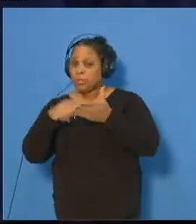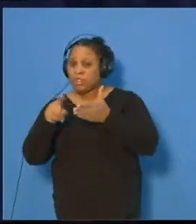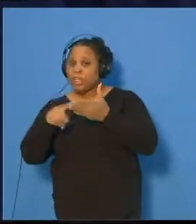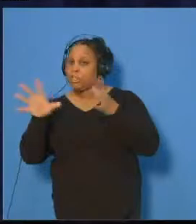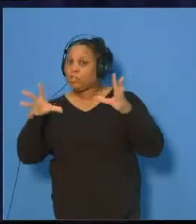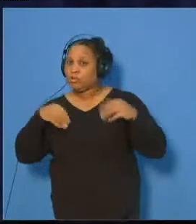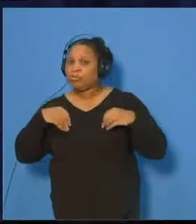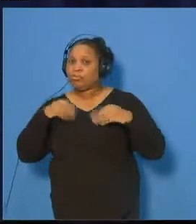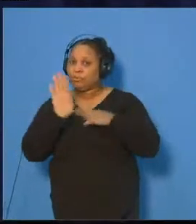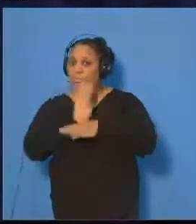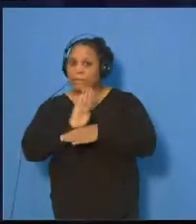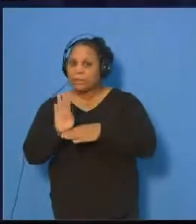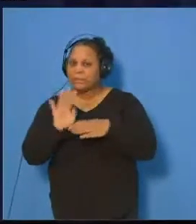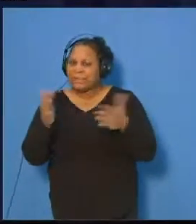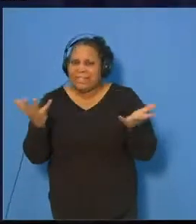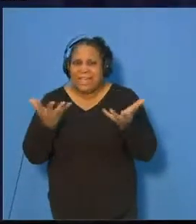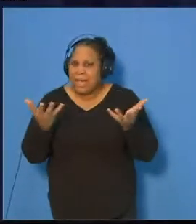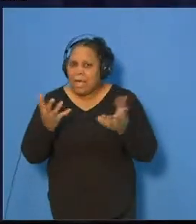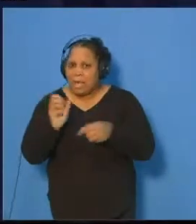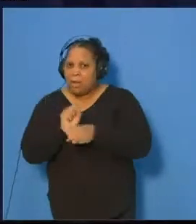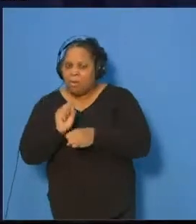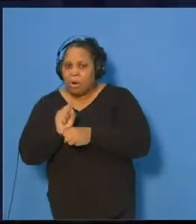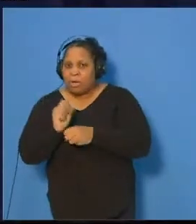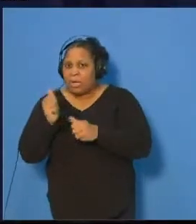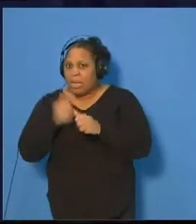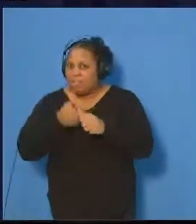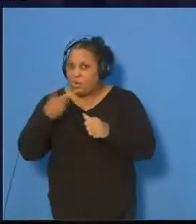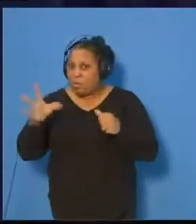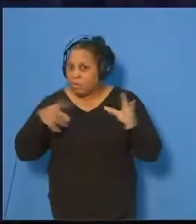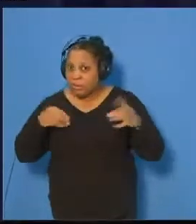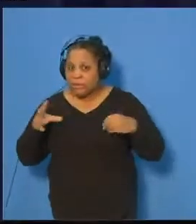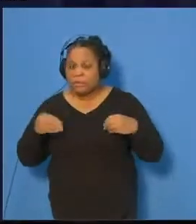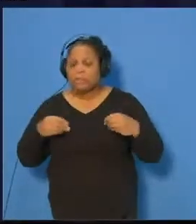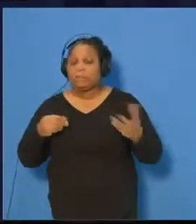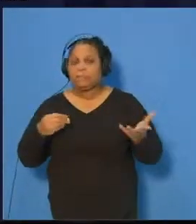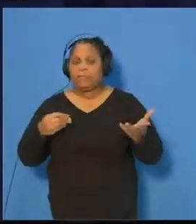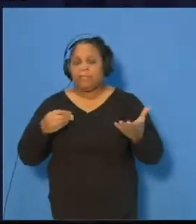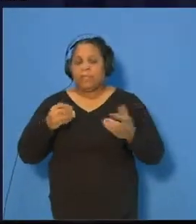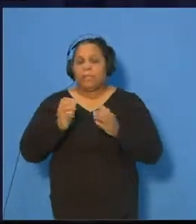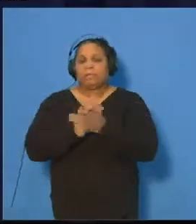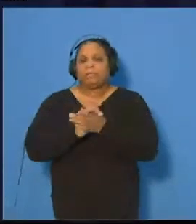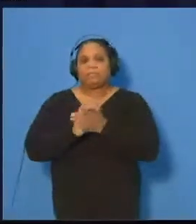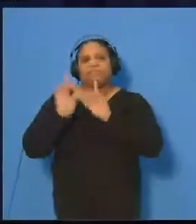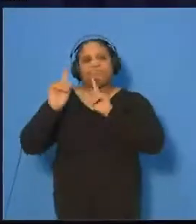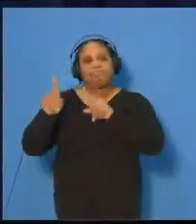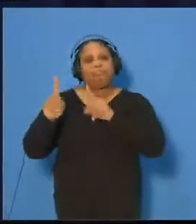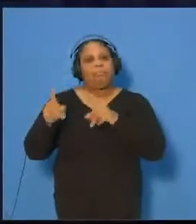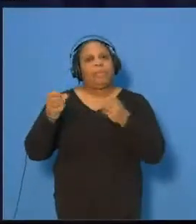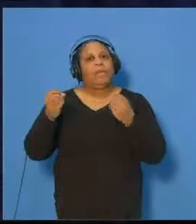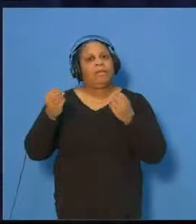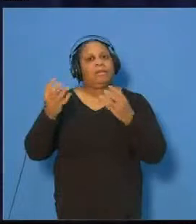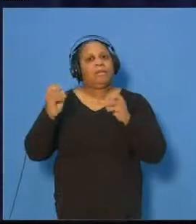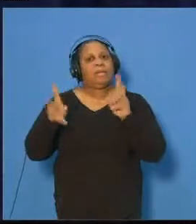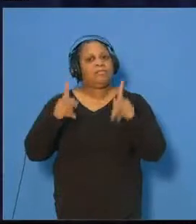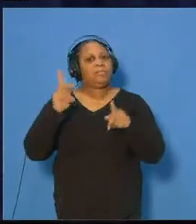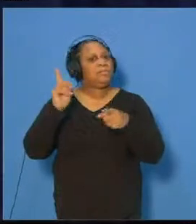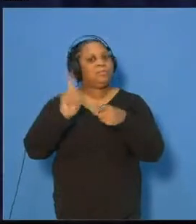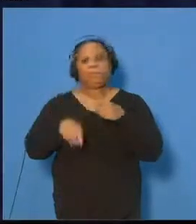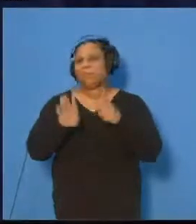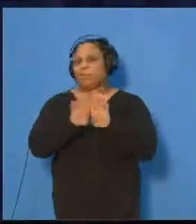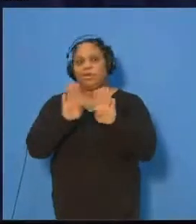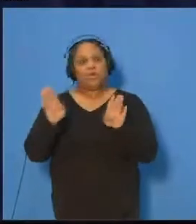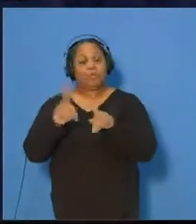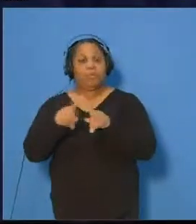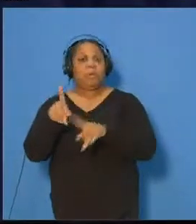businesses. How did that go, and was everyone up to standard? There were a number of people that were given, were not allowed to enter to open, but